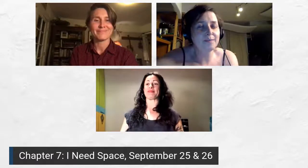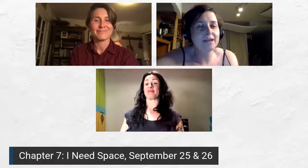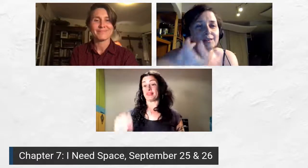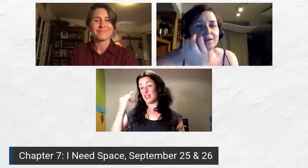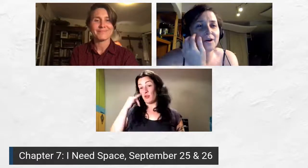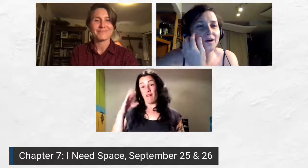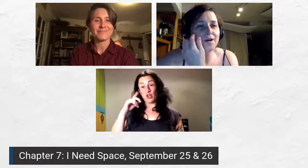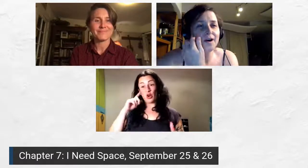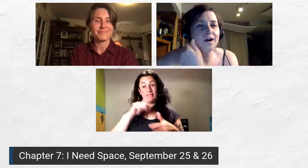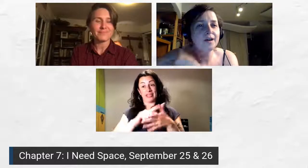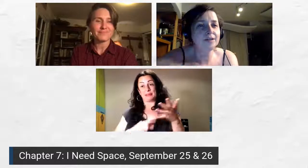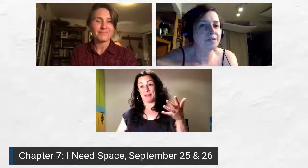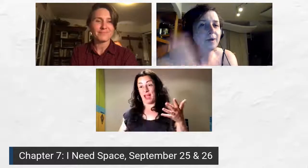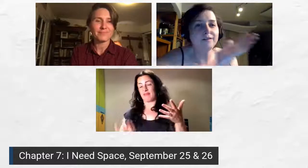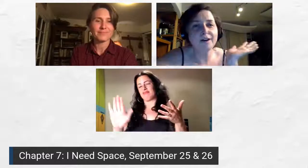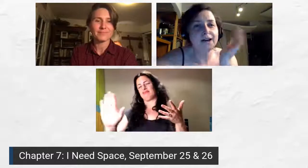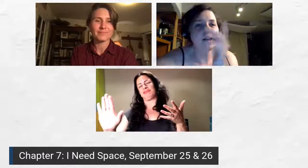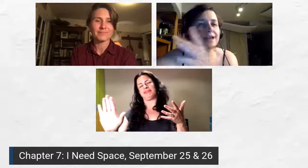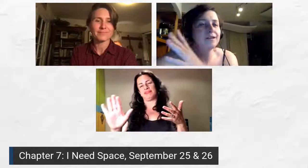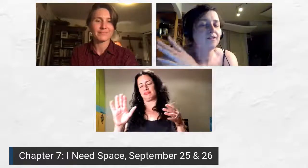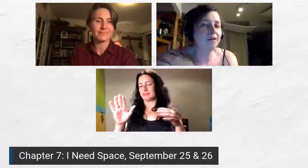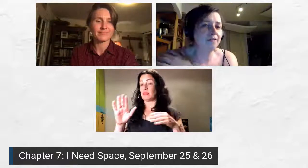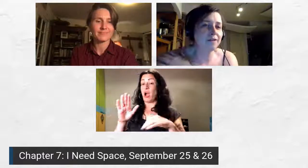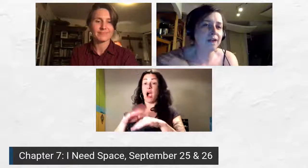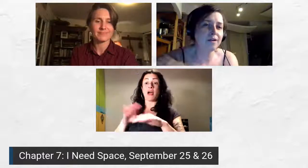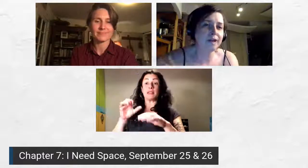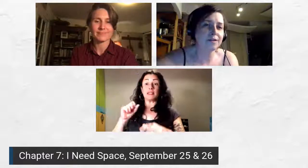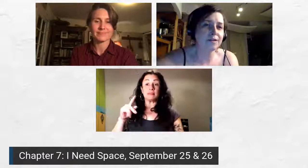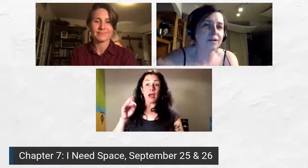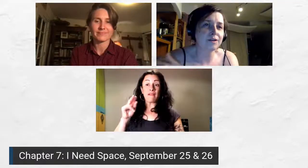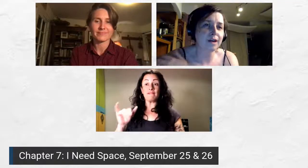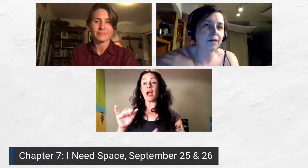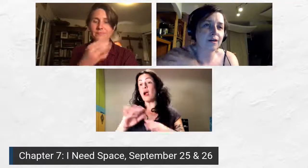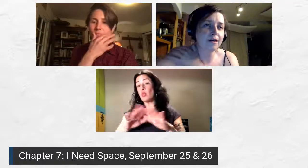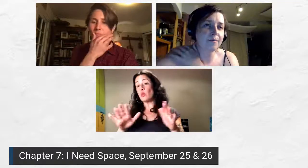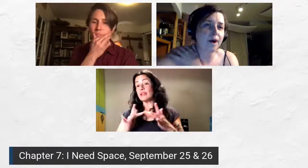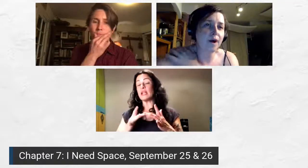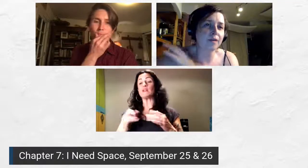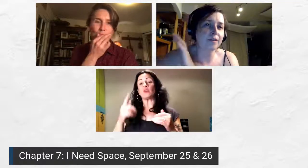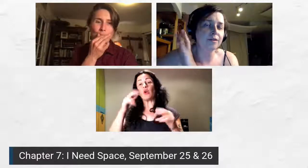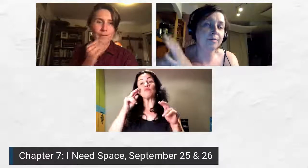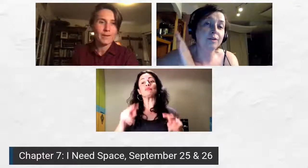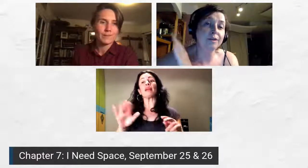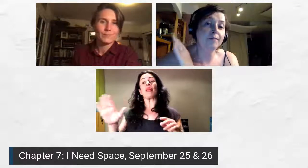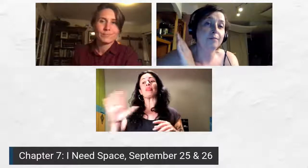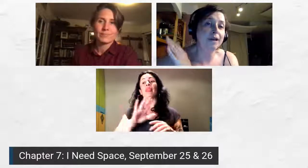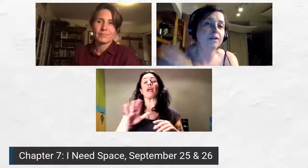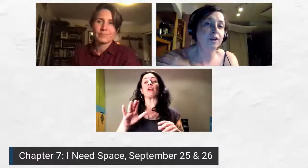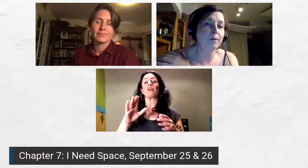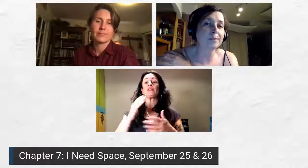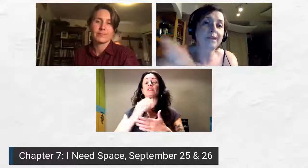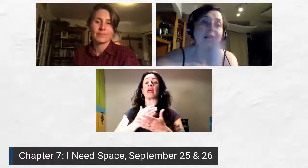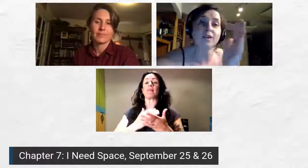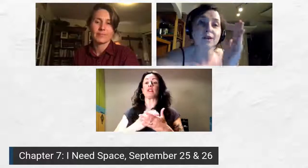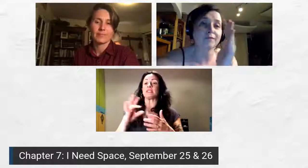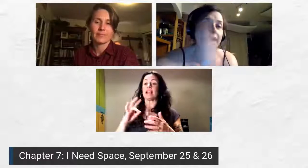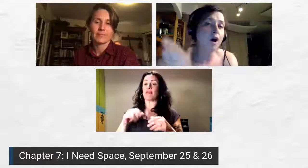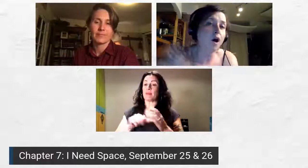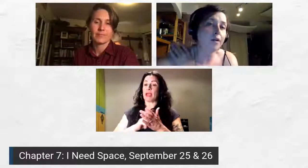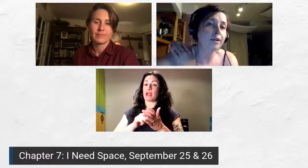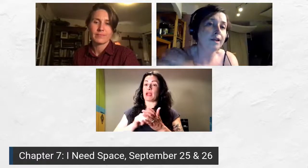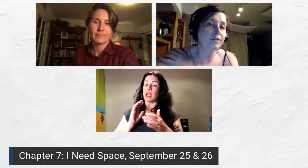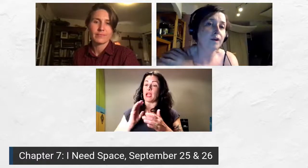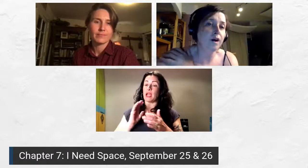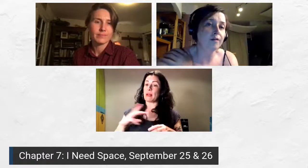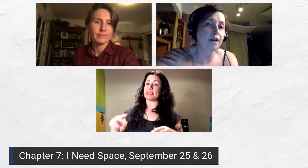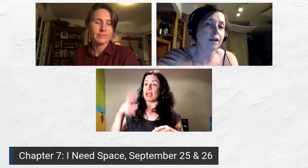heard these bands, they're all on Spotify and all over the internet. So you can check on the Chapter 7 page on our website. You can find